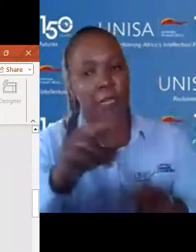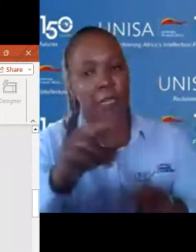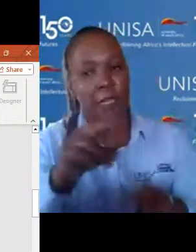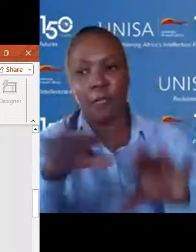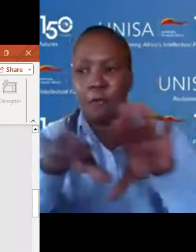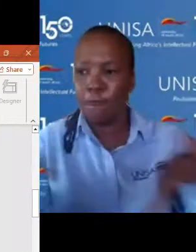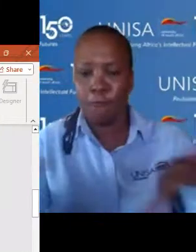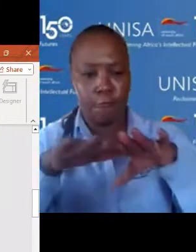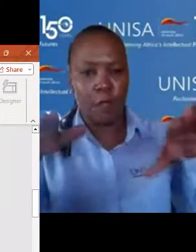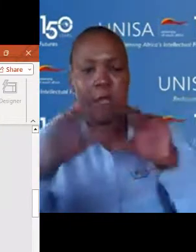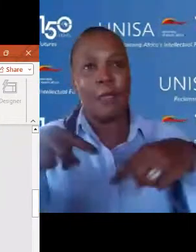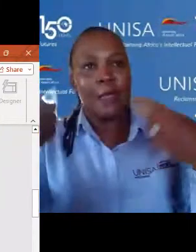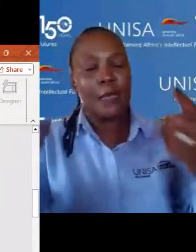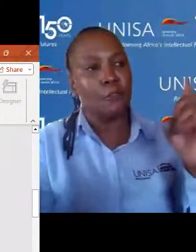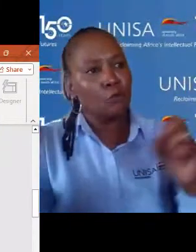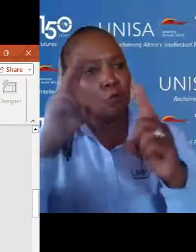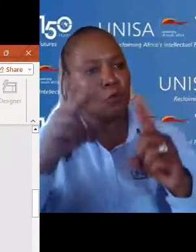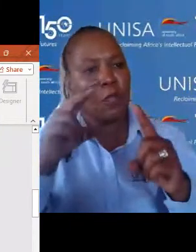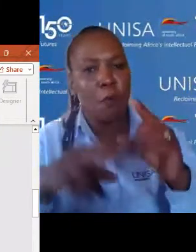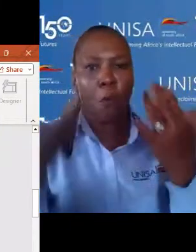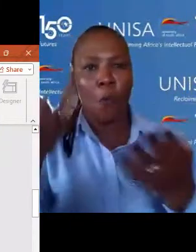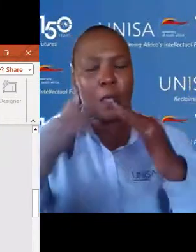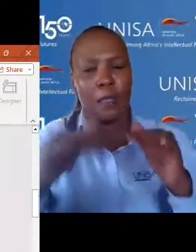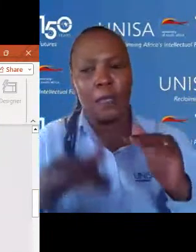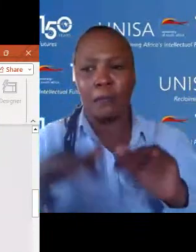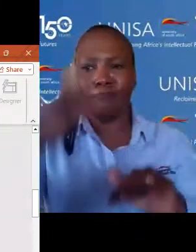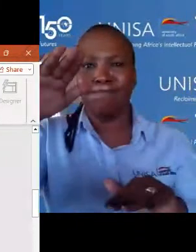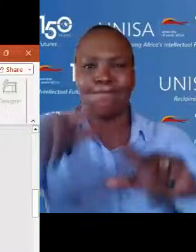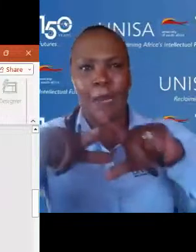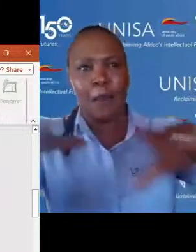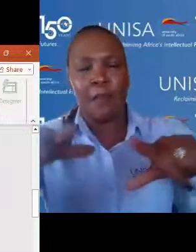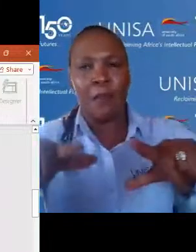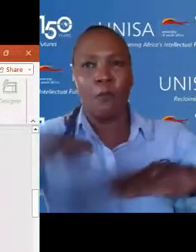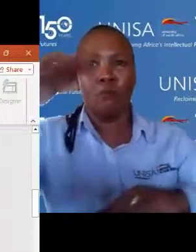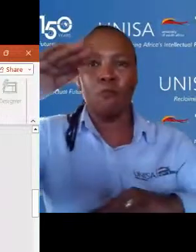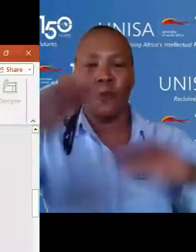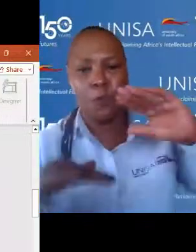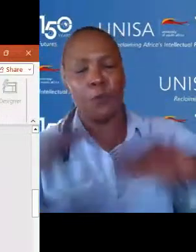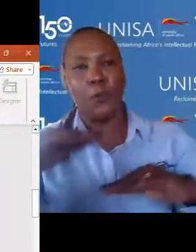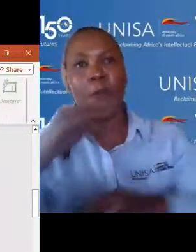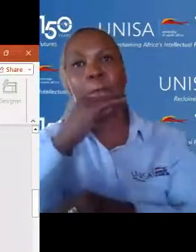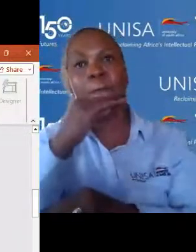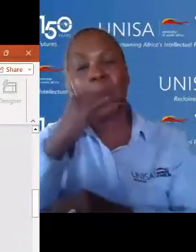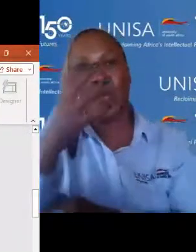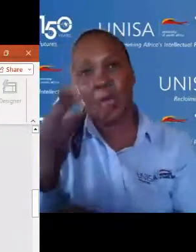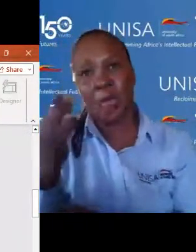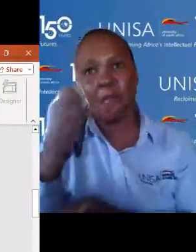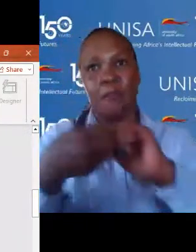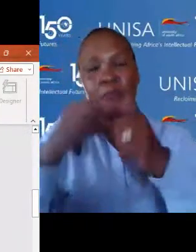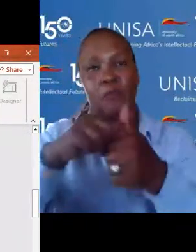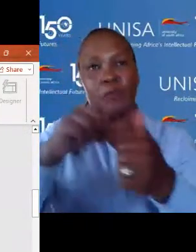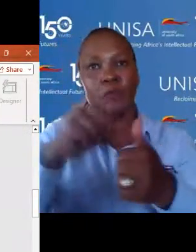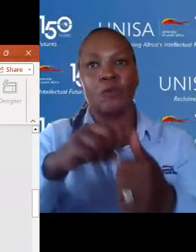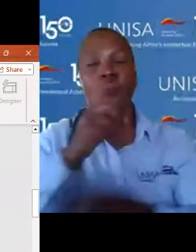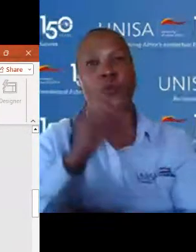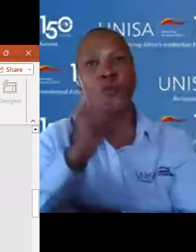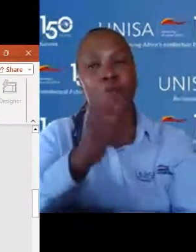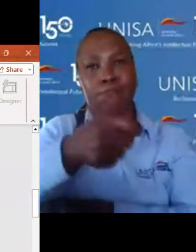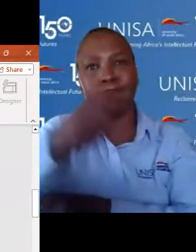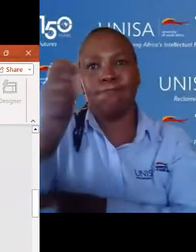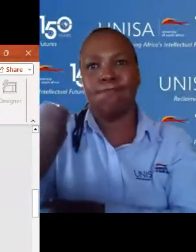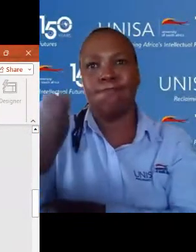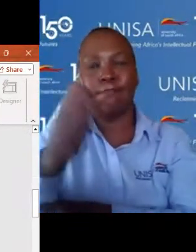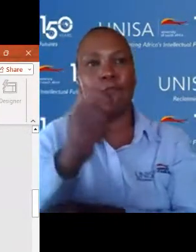see the level of the floor, then you have a problem. You need to use a cane so that you can ascertain the level of